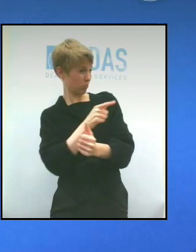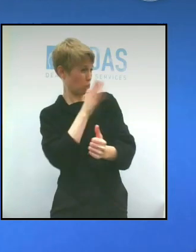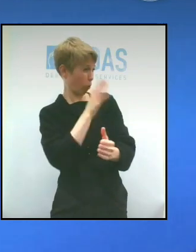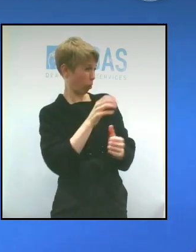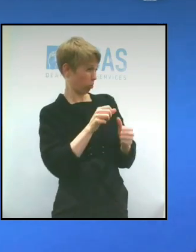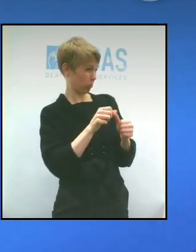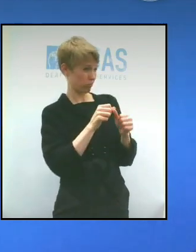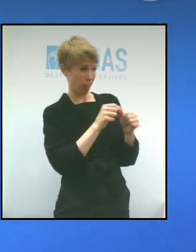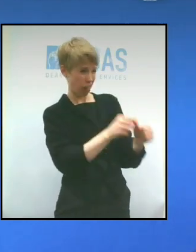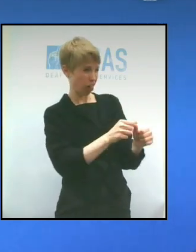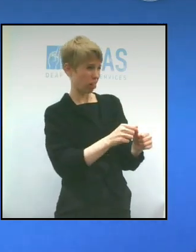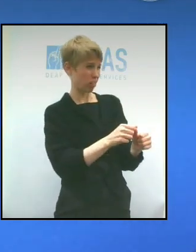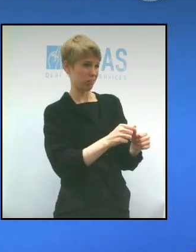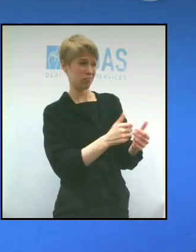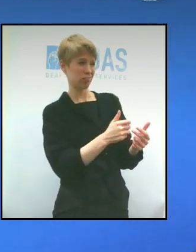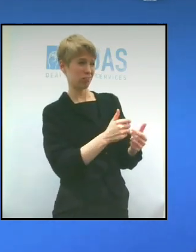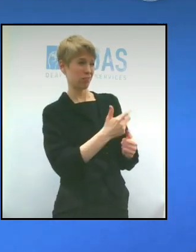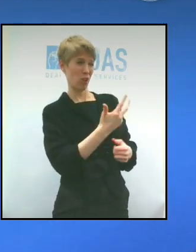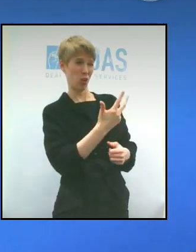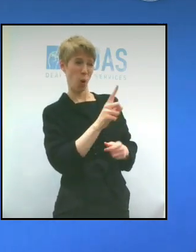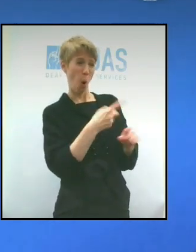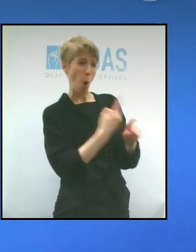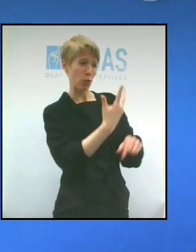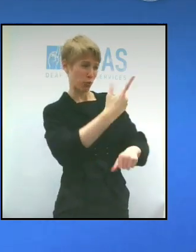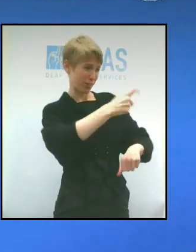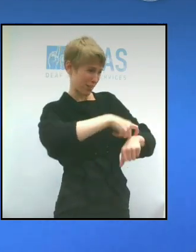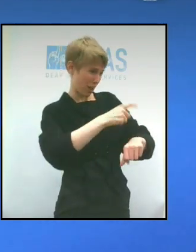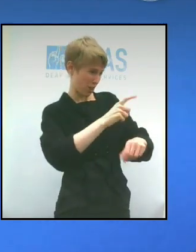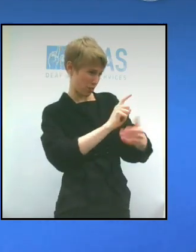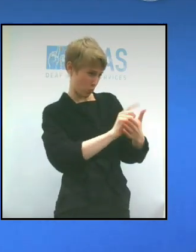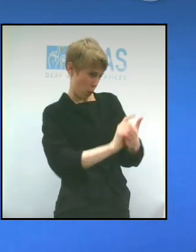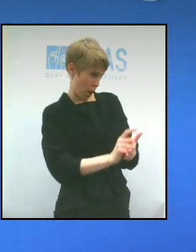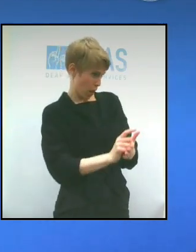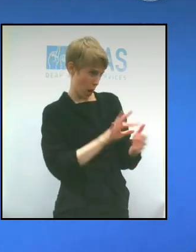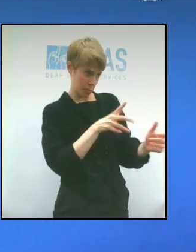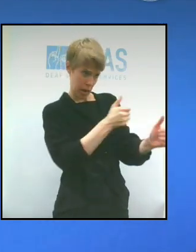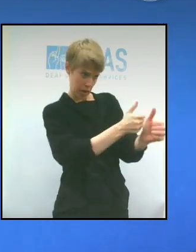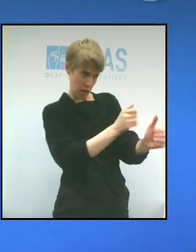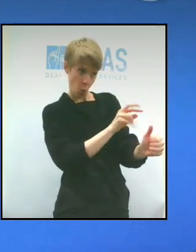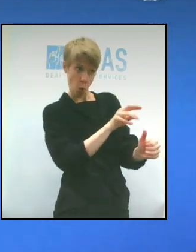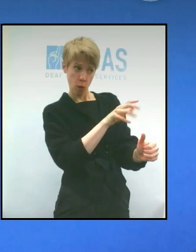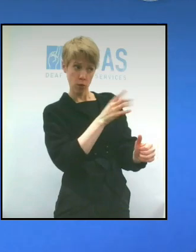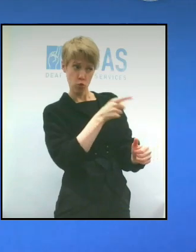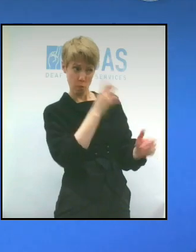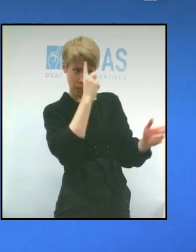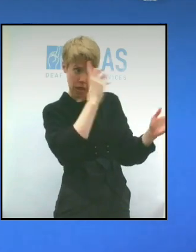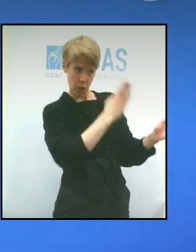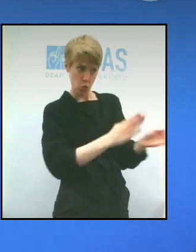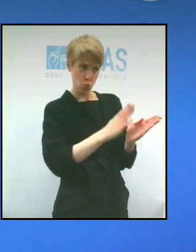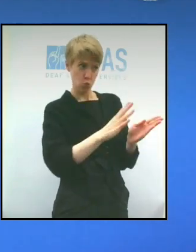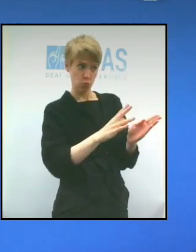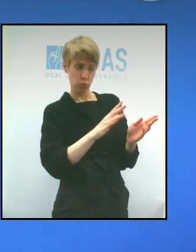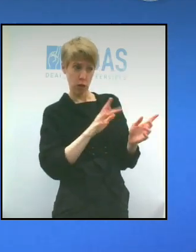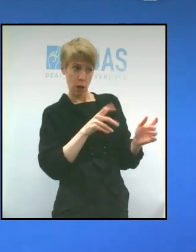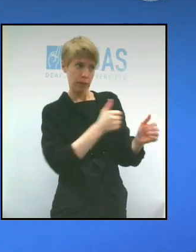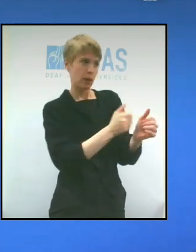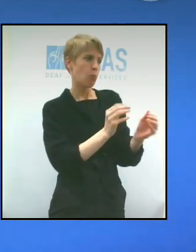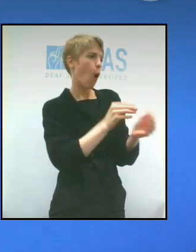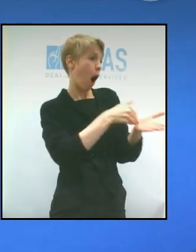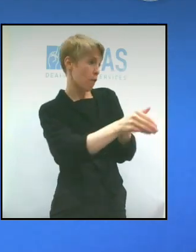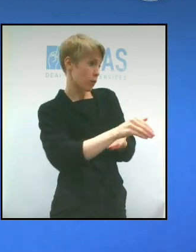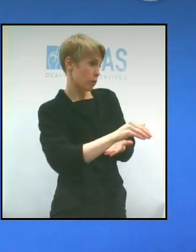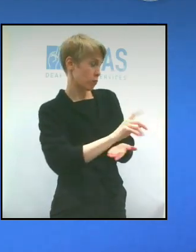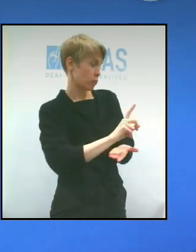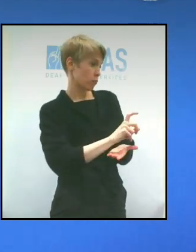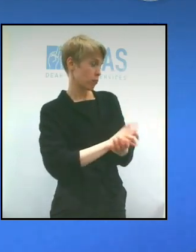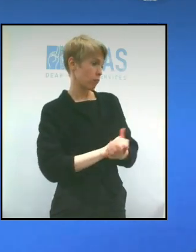to have the county's COVID-19 tracker updated daily again at any point? I'm just